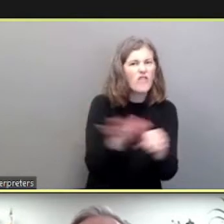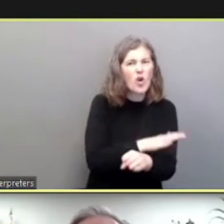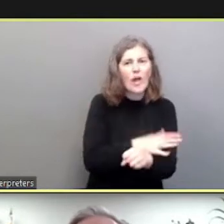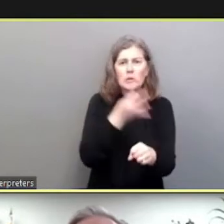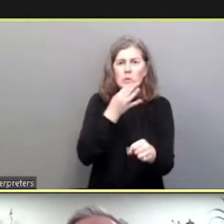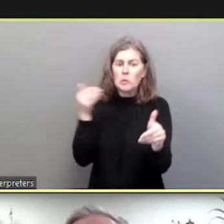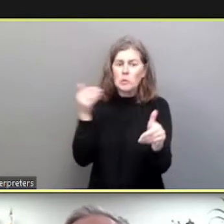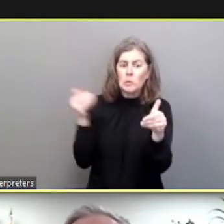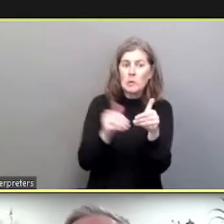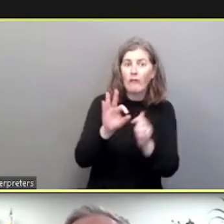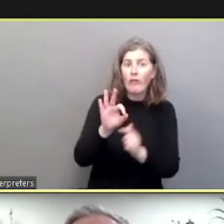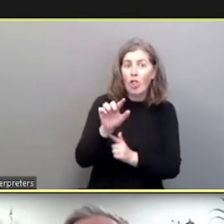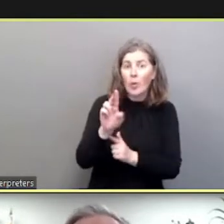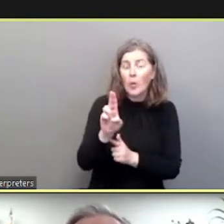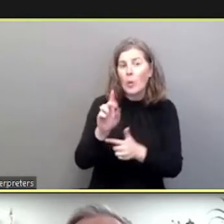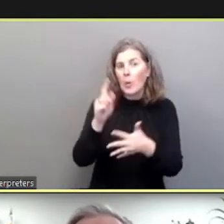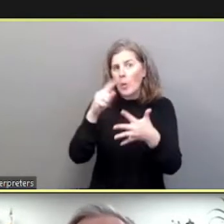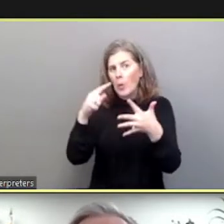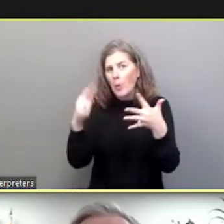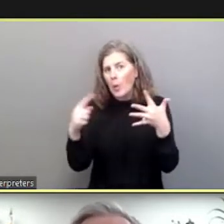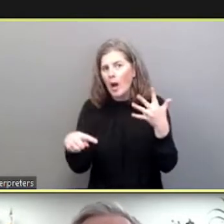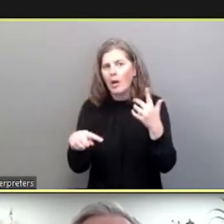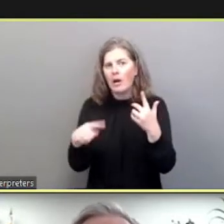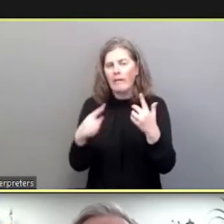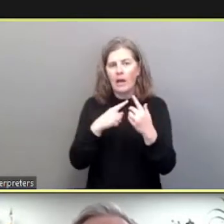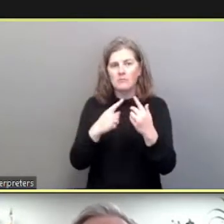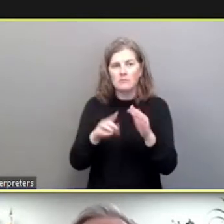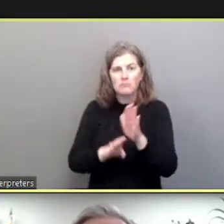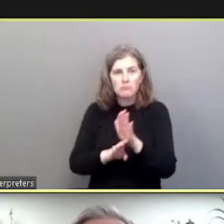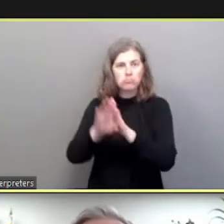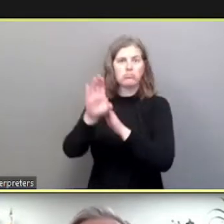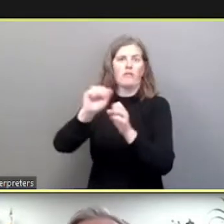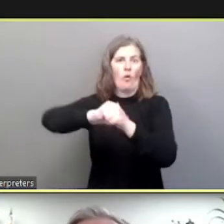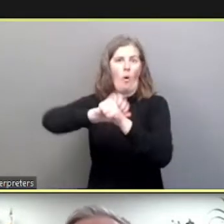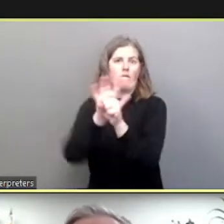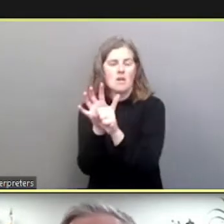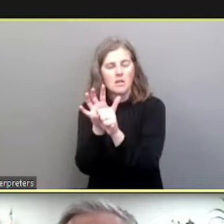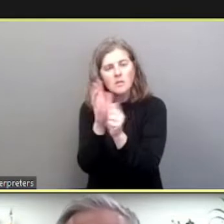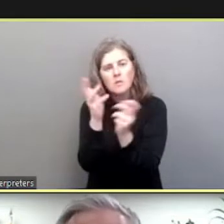season and this surge of COVID patients. So